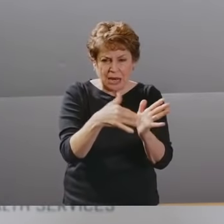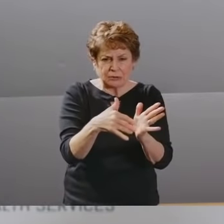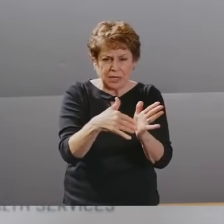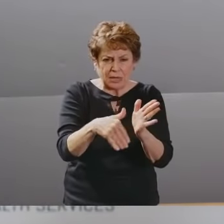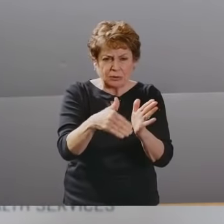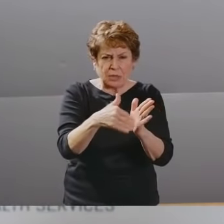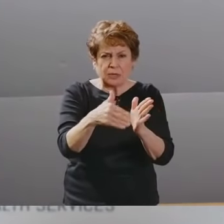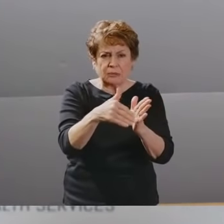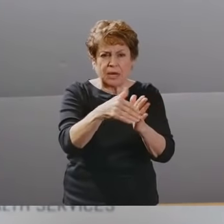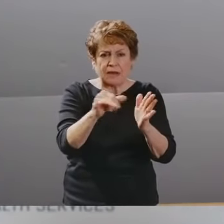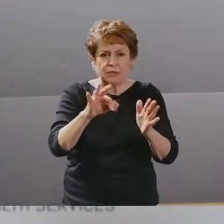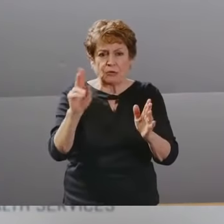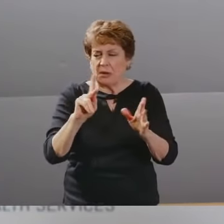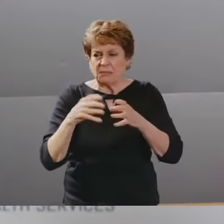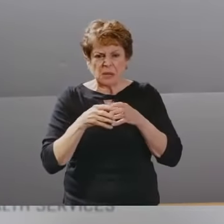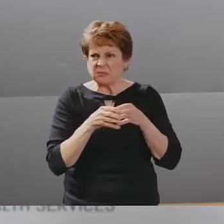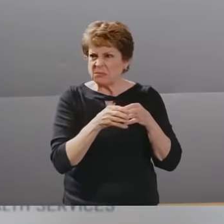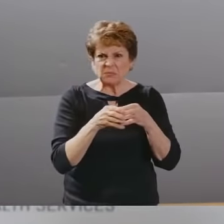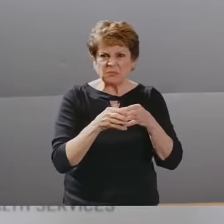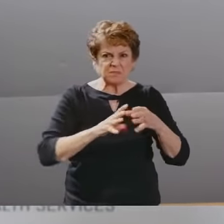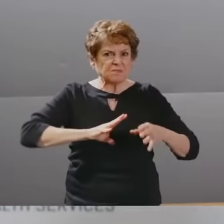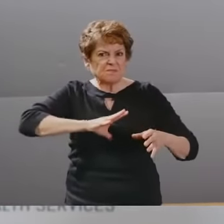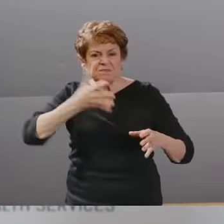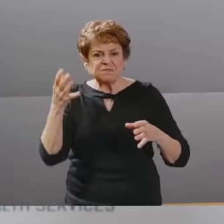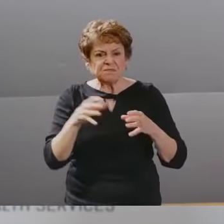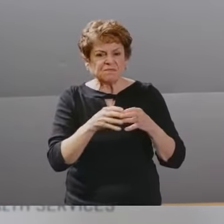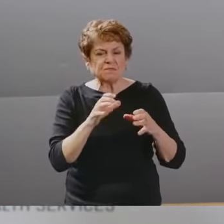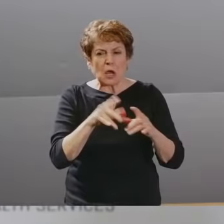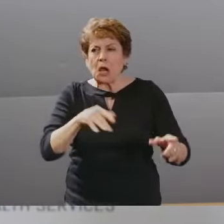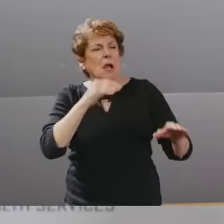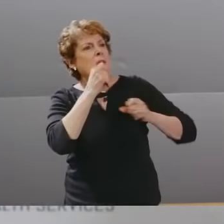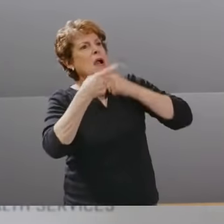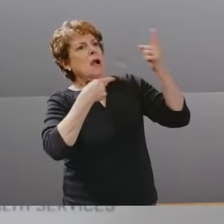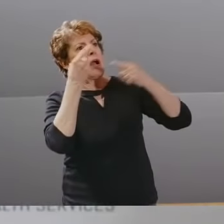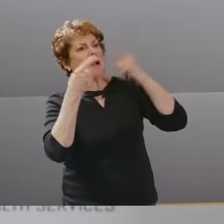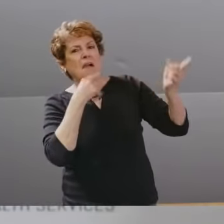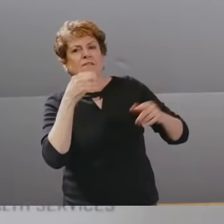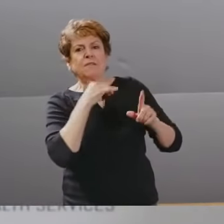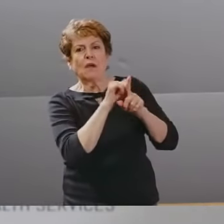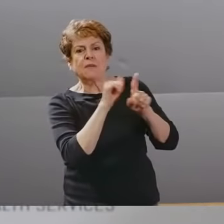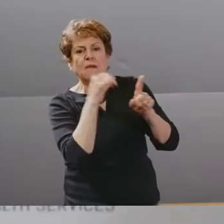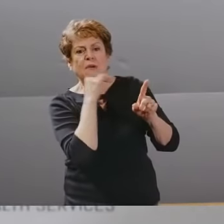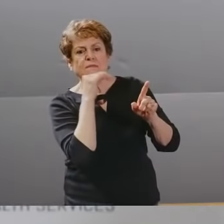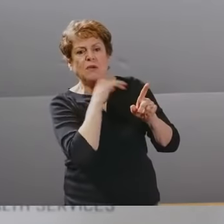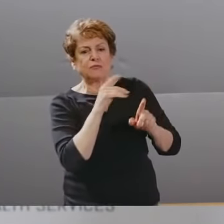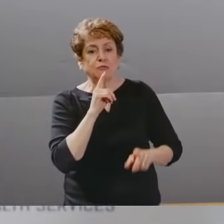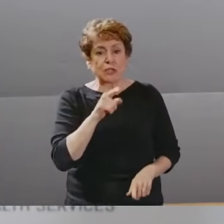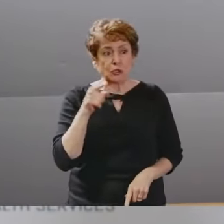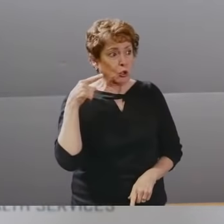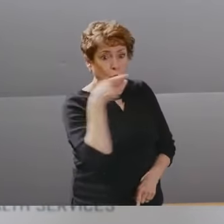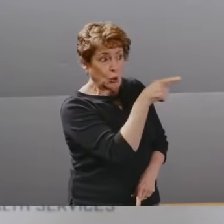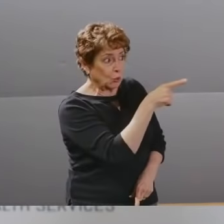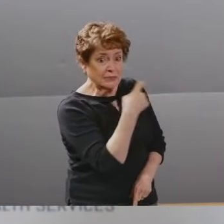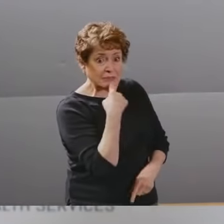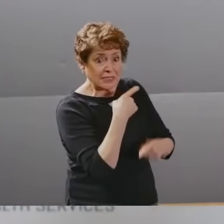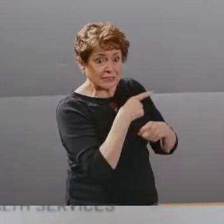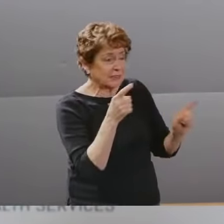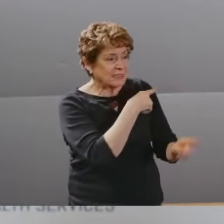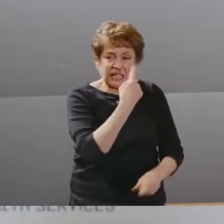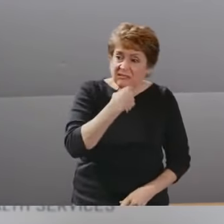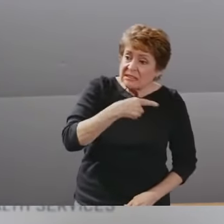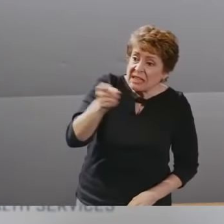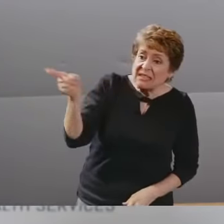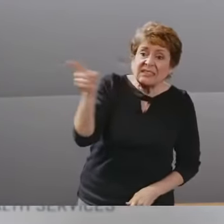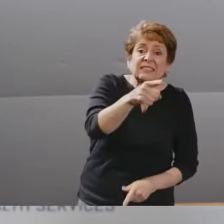When are we going to hear from you to tell these people to shut the hell up because there is no evidence? Howie, I've said and I've